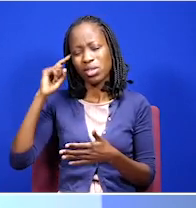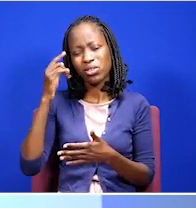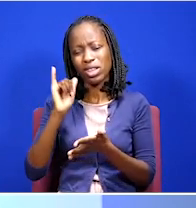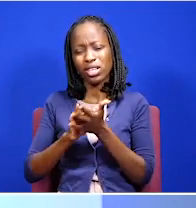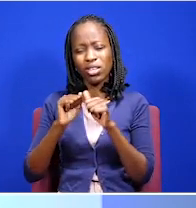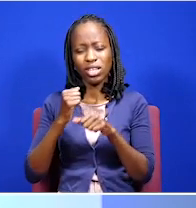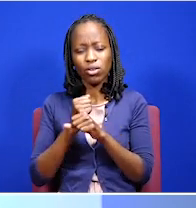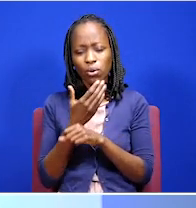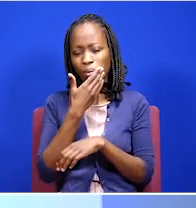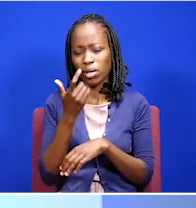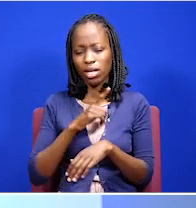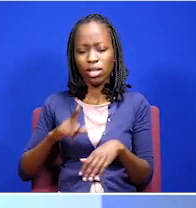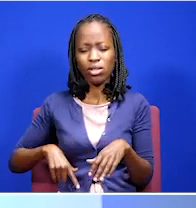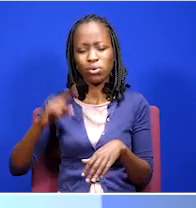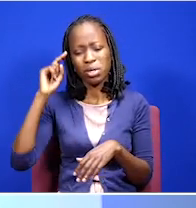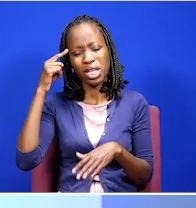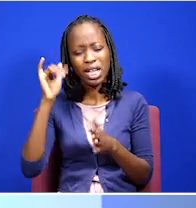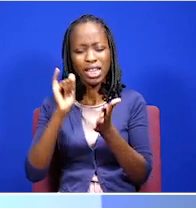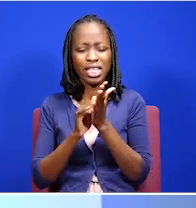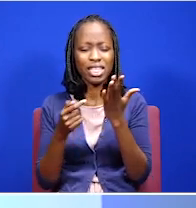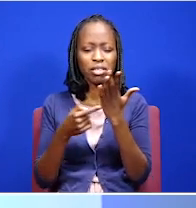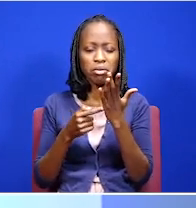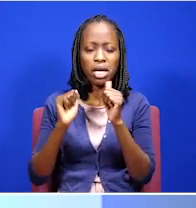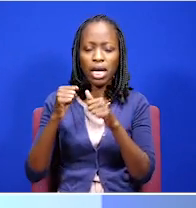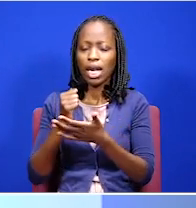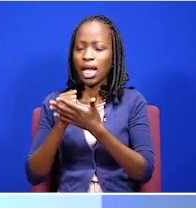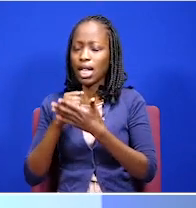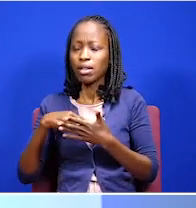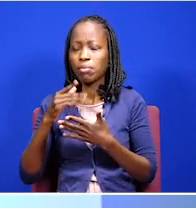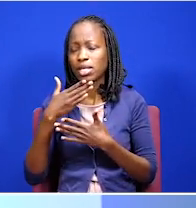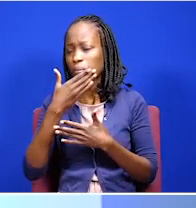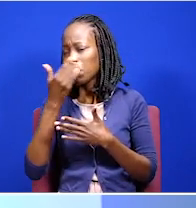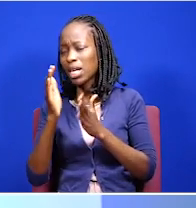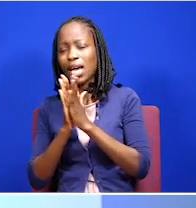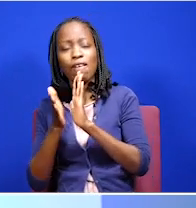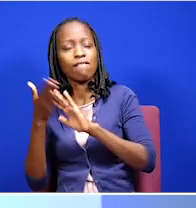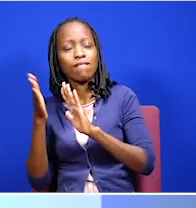We think technology can help us better, faster. And yet, Lord,